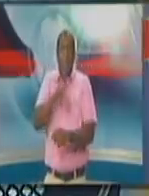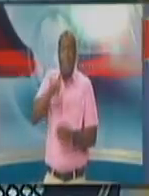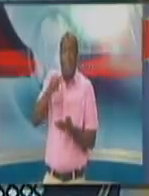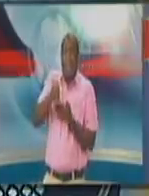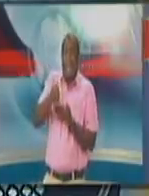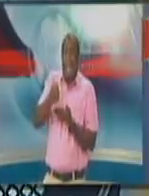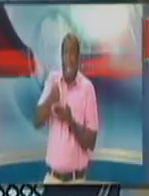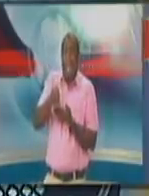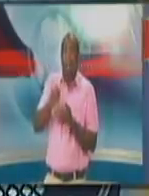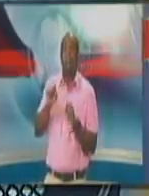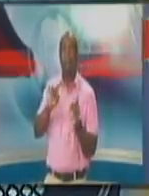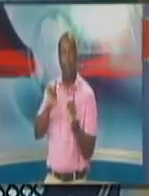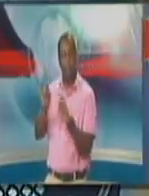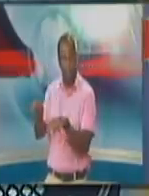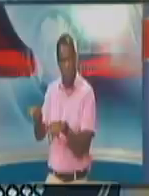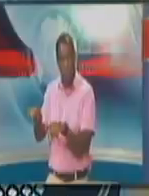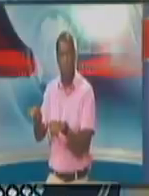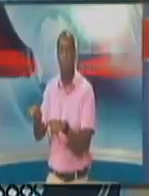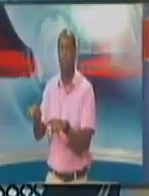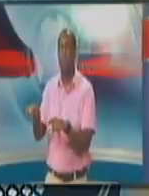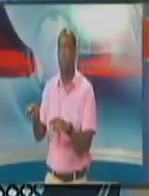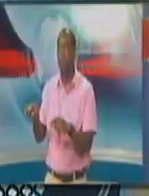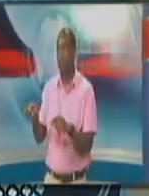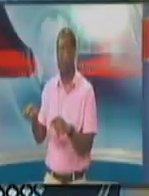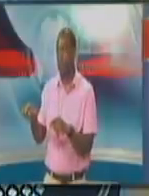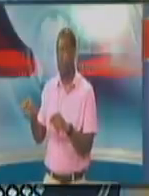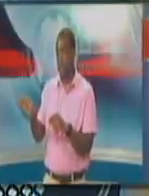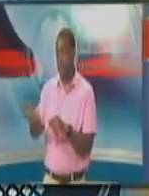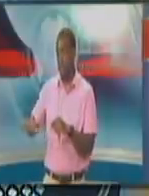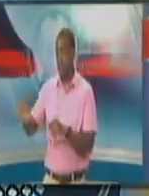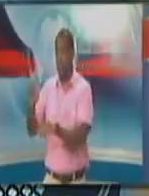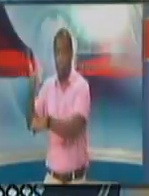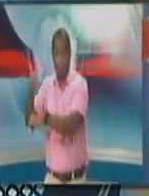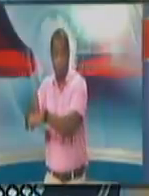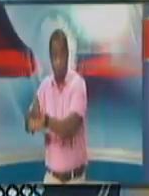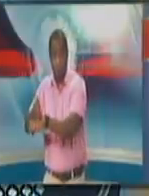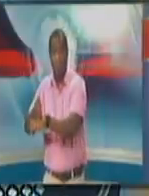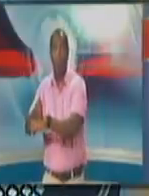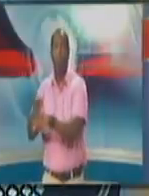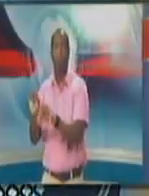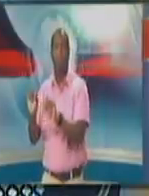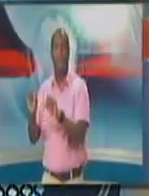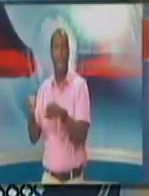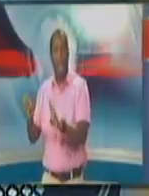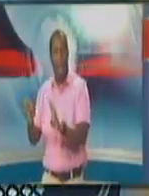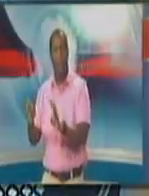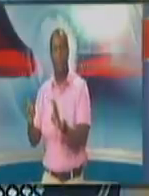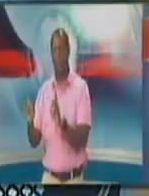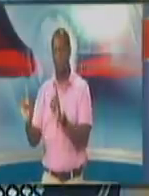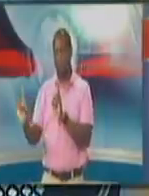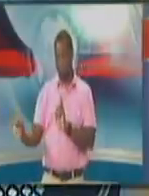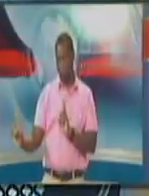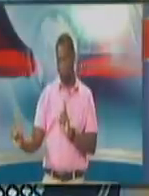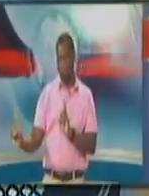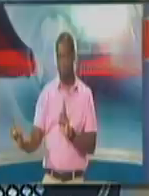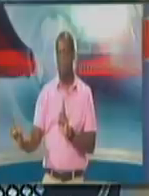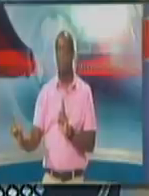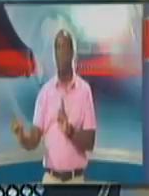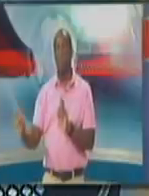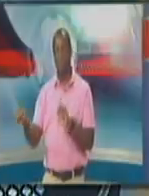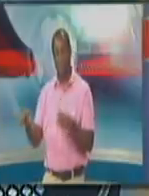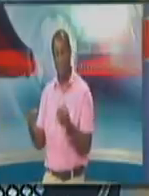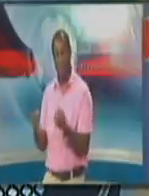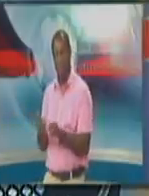in for a session are getting their counseling through telemental health techniques. So that is taking place. As